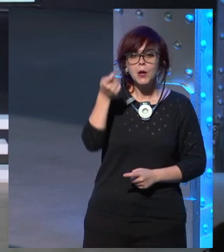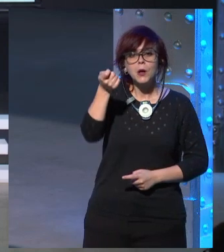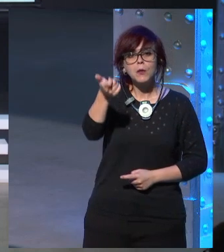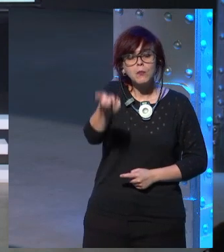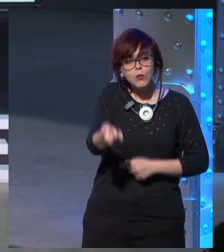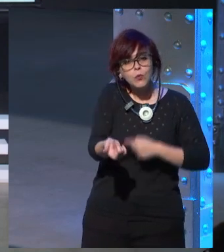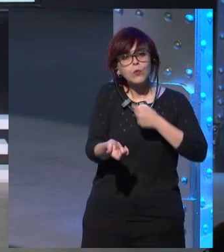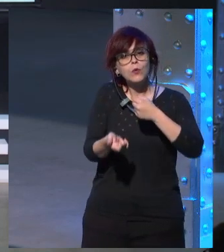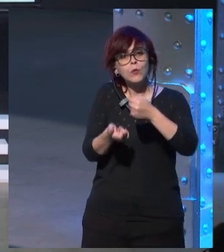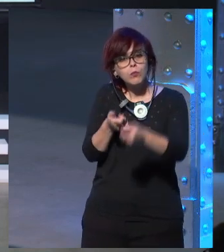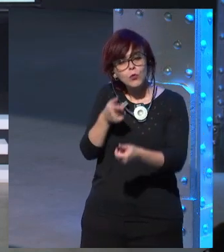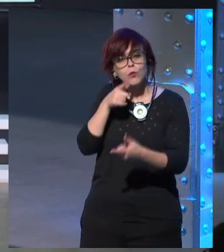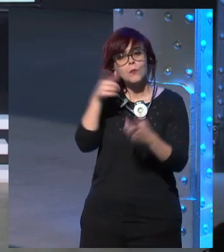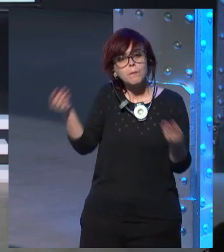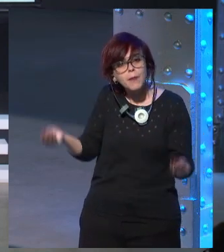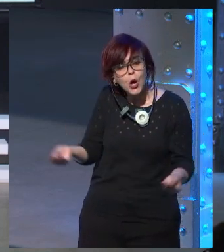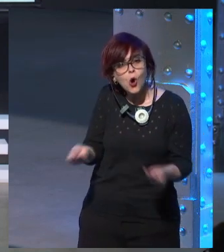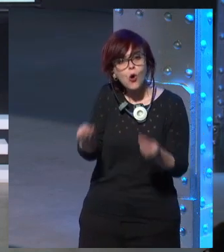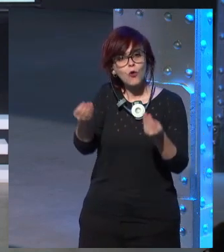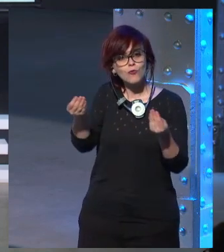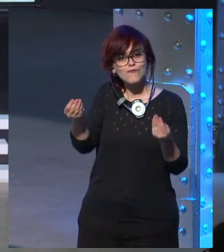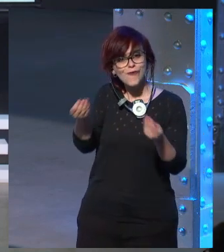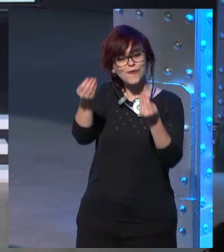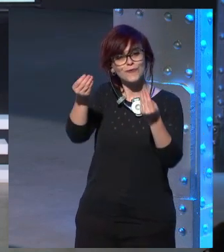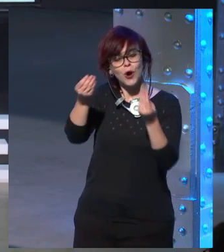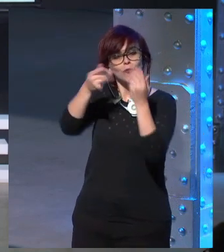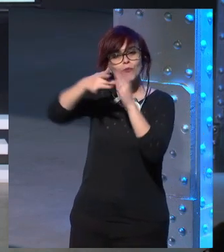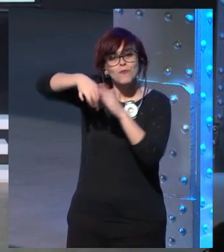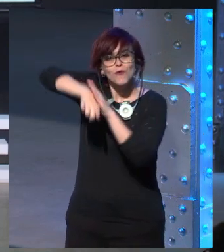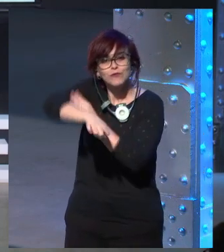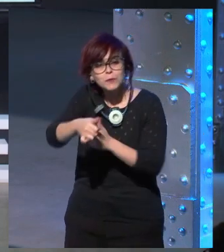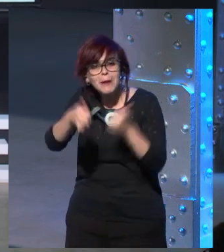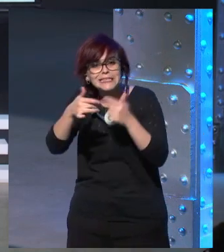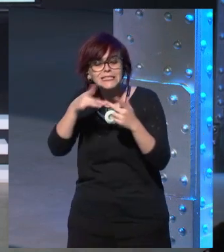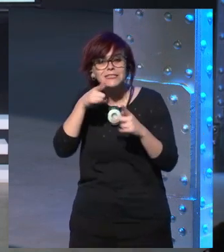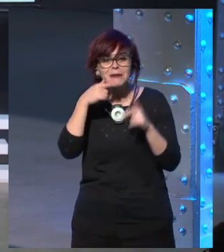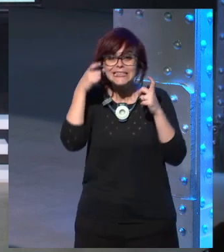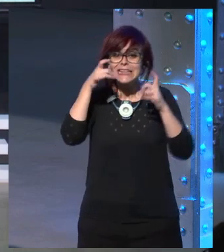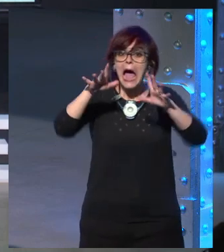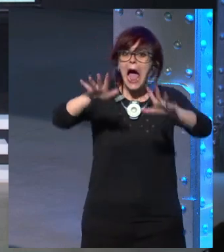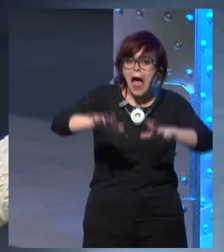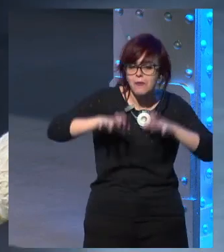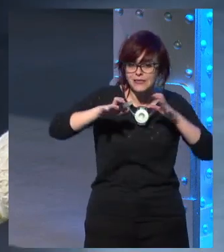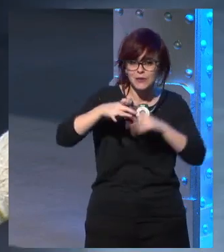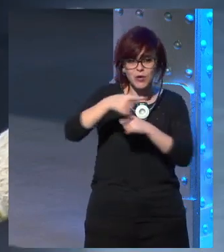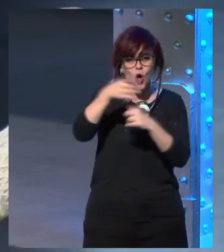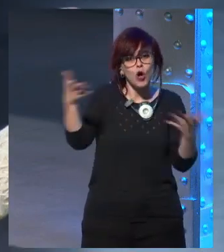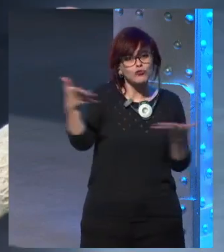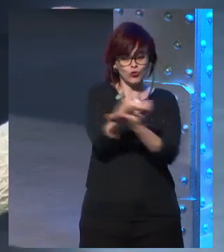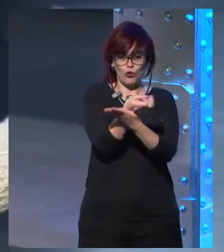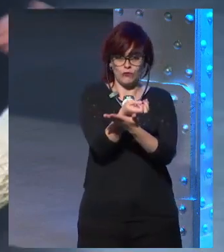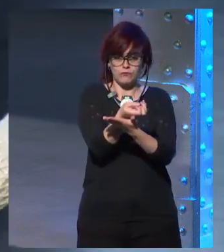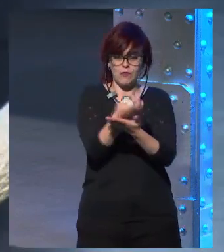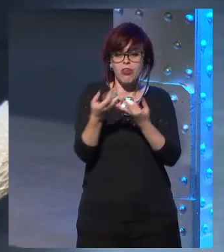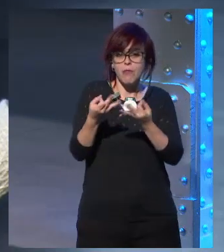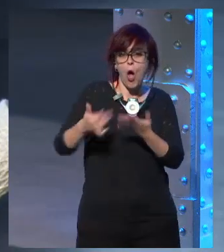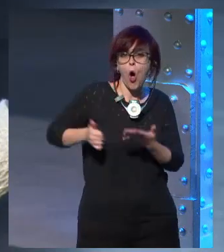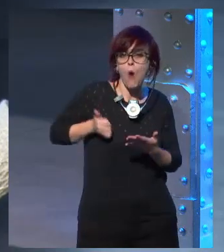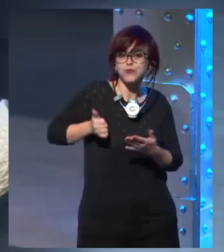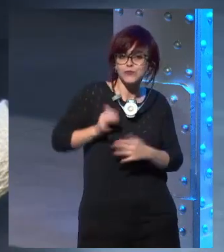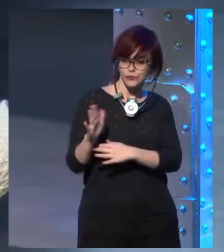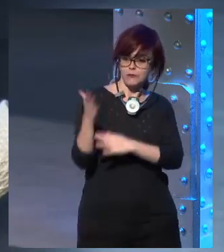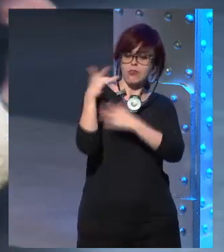actually want to go deep and learn a ton about it. But we, for all of us, we have to have these opportunities to explore and to